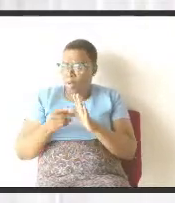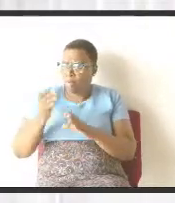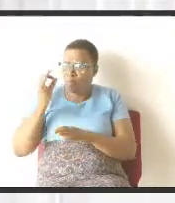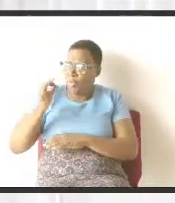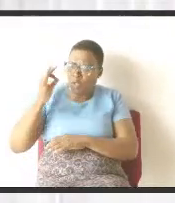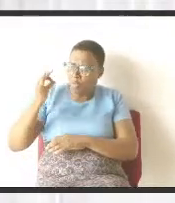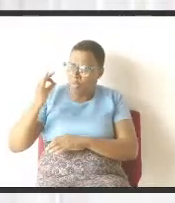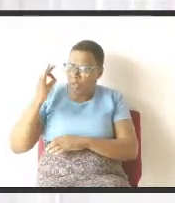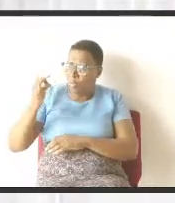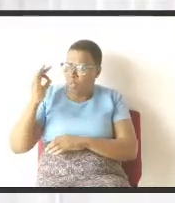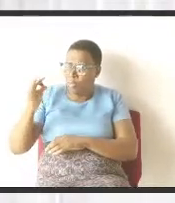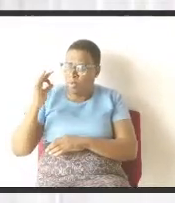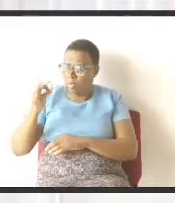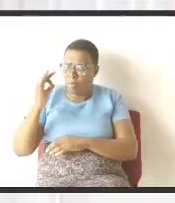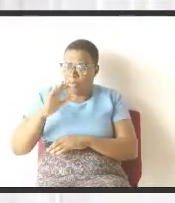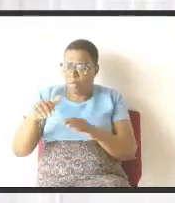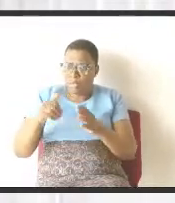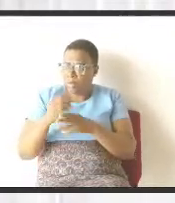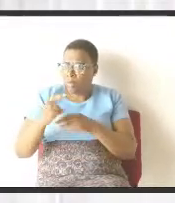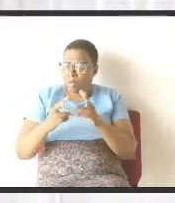that we are not disqualified,